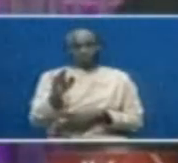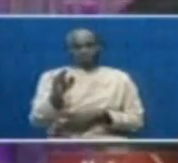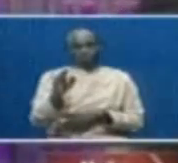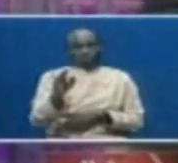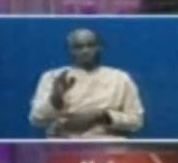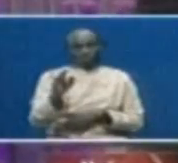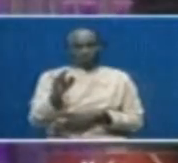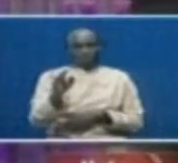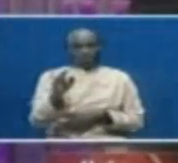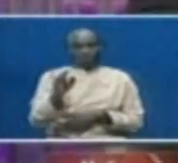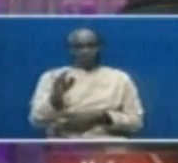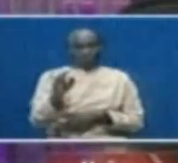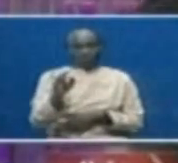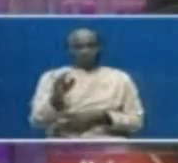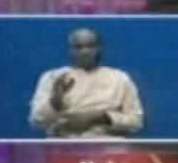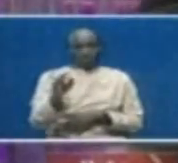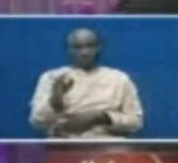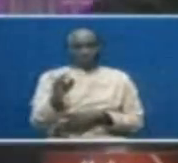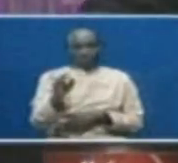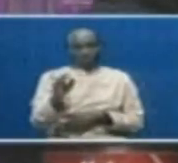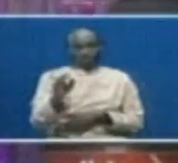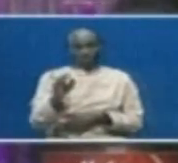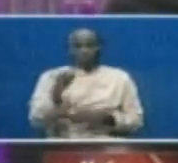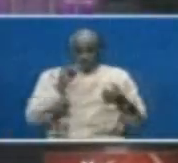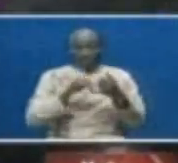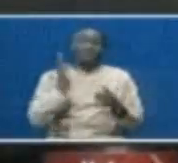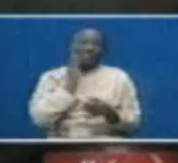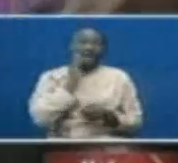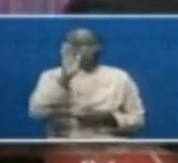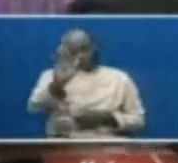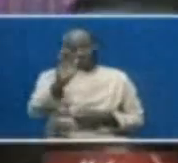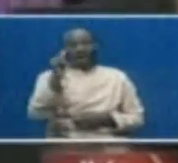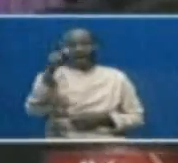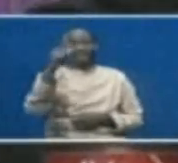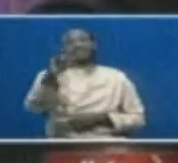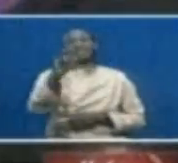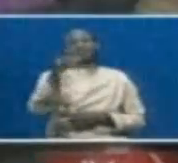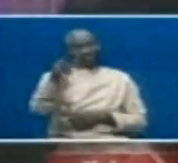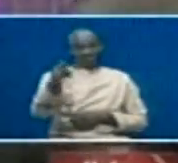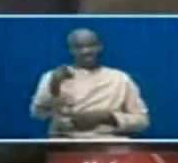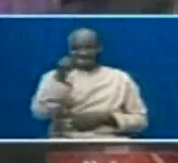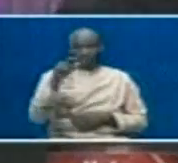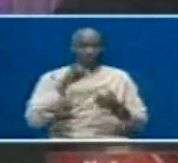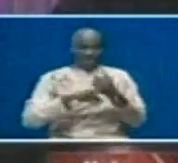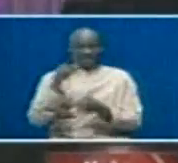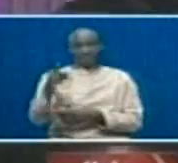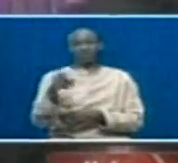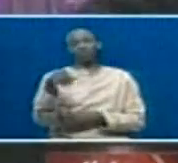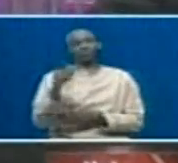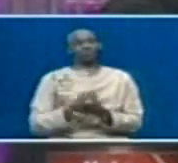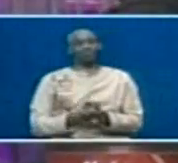the mother of Ali, Bibi Aisha, mm-hmm. and then had a sister called Madada. Madada was married to my